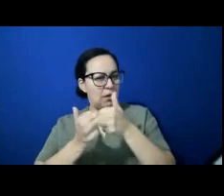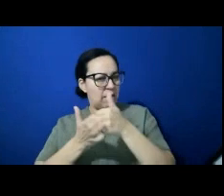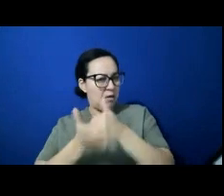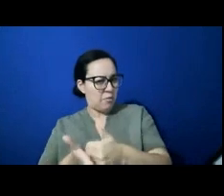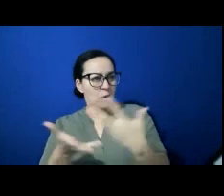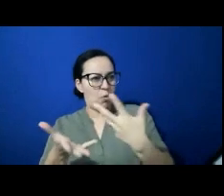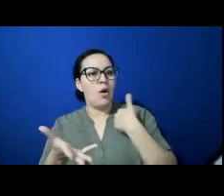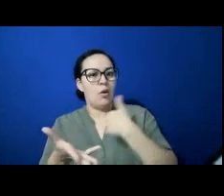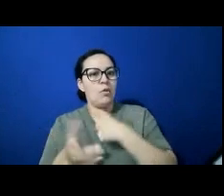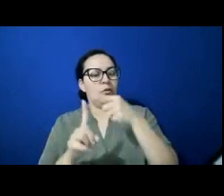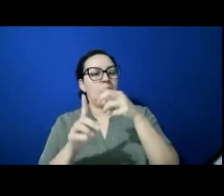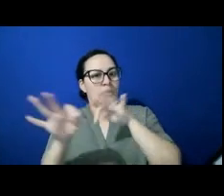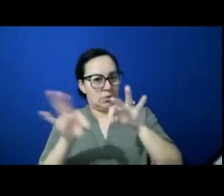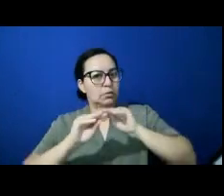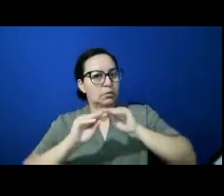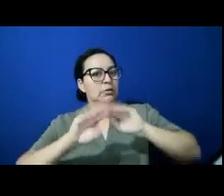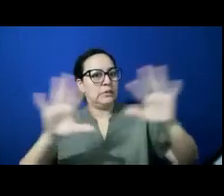know.